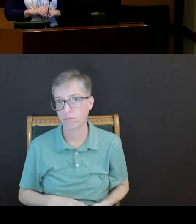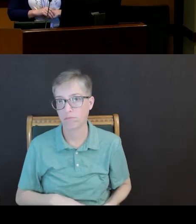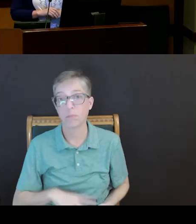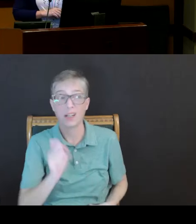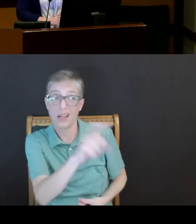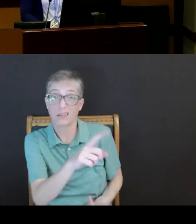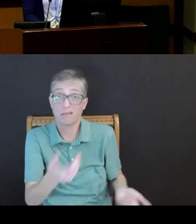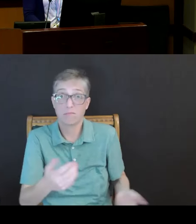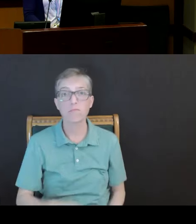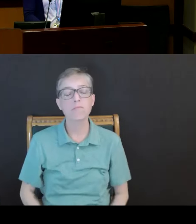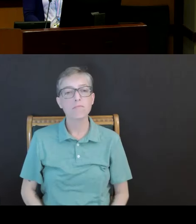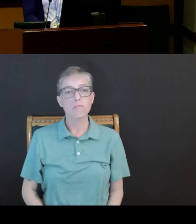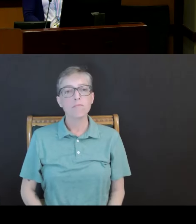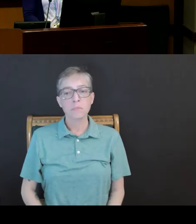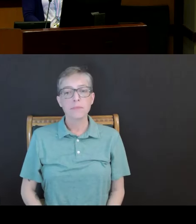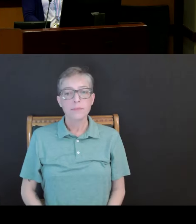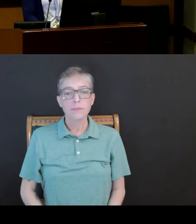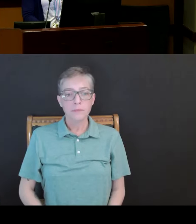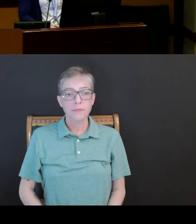important.